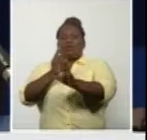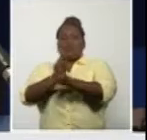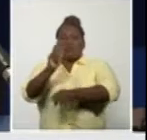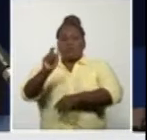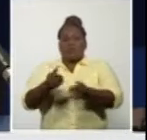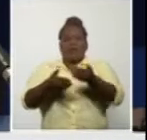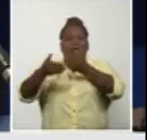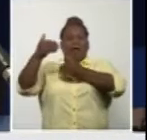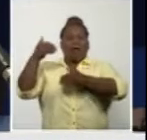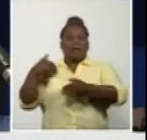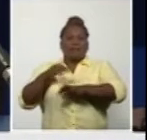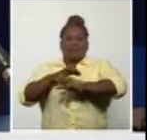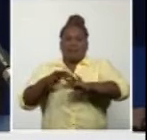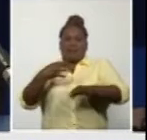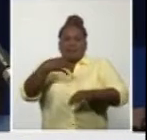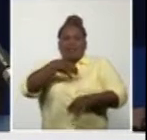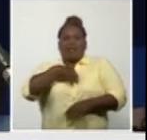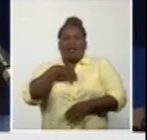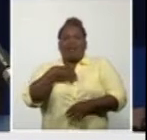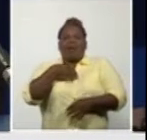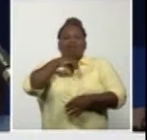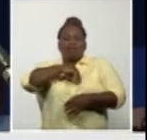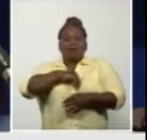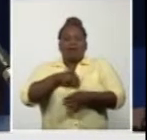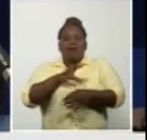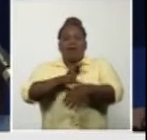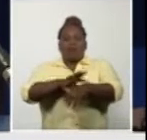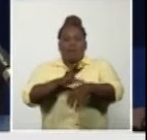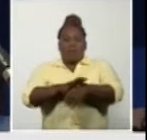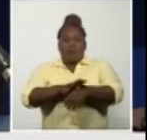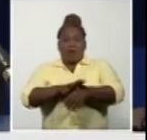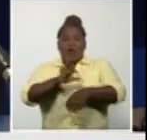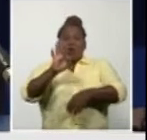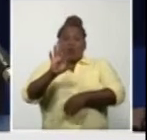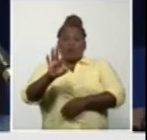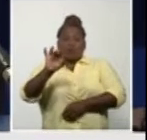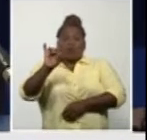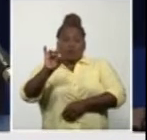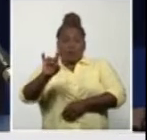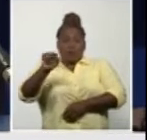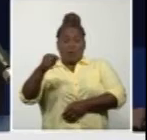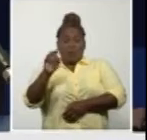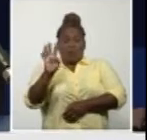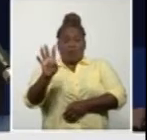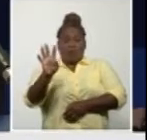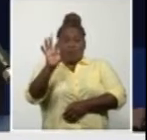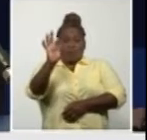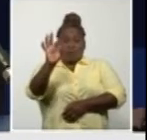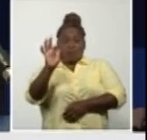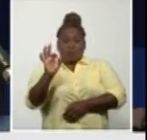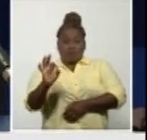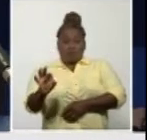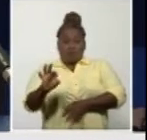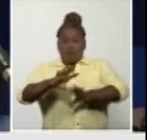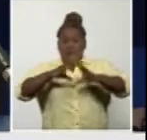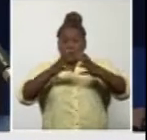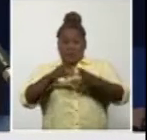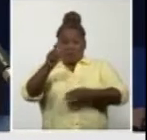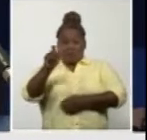tested. The 11 new cases are all Cuban, 10 are contacts of confirmed